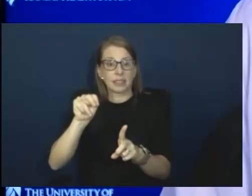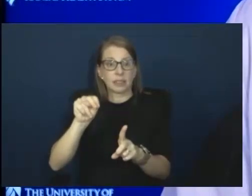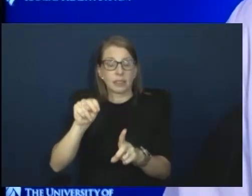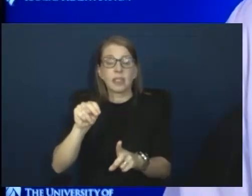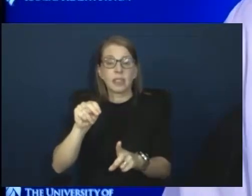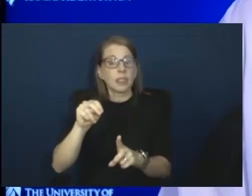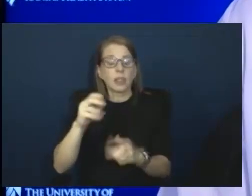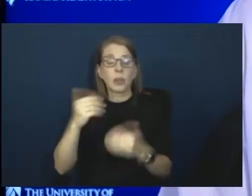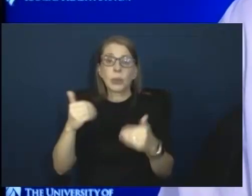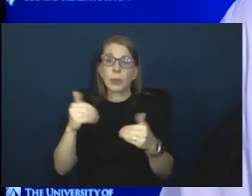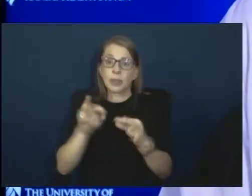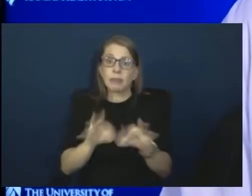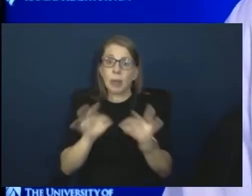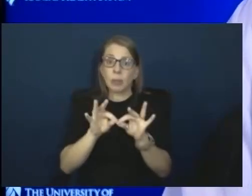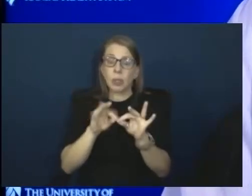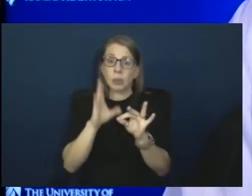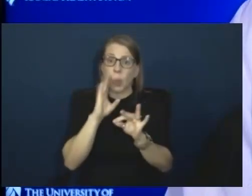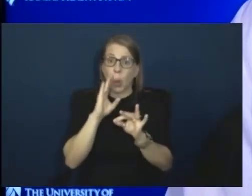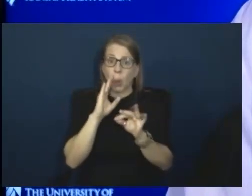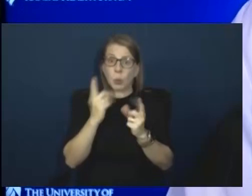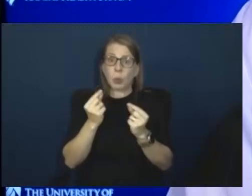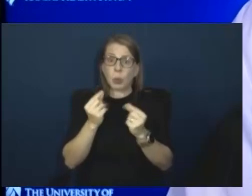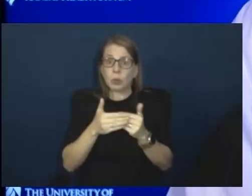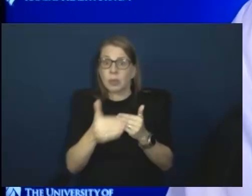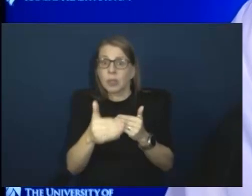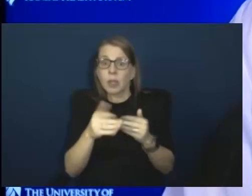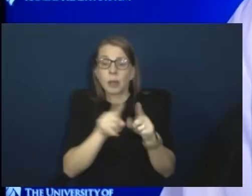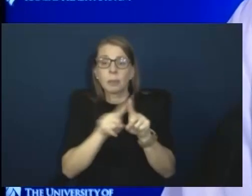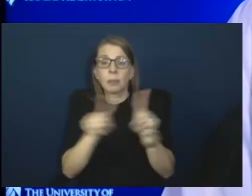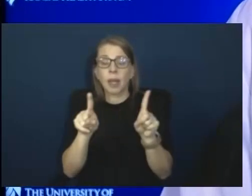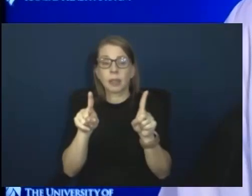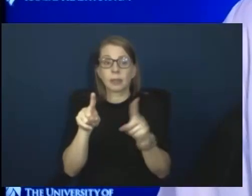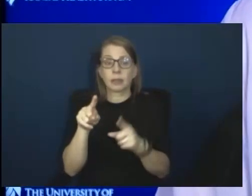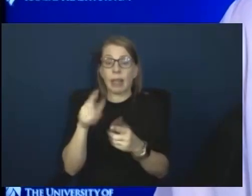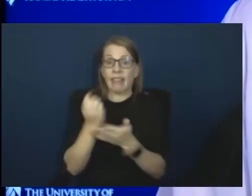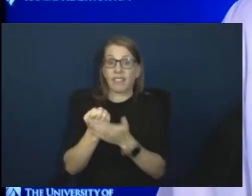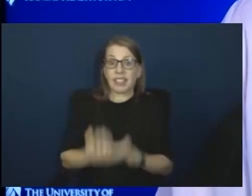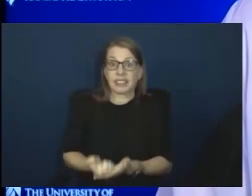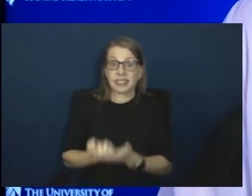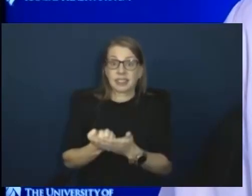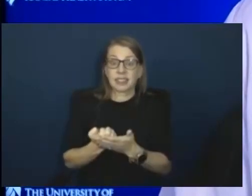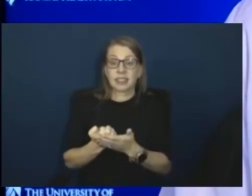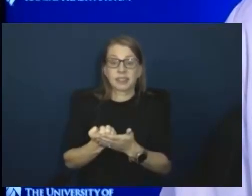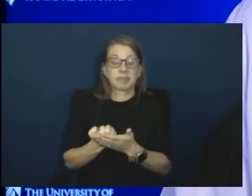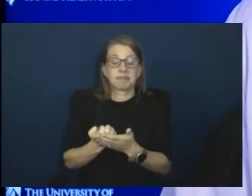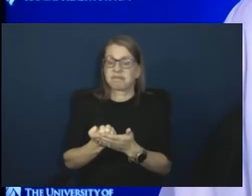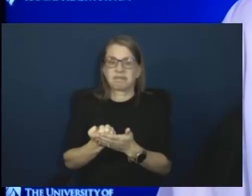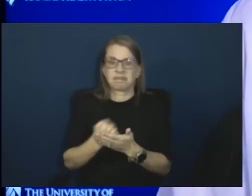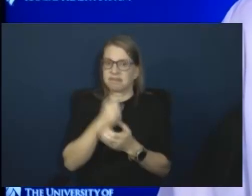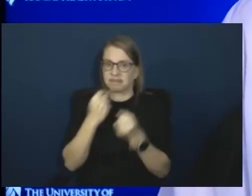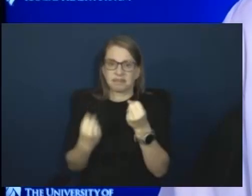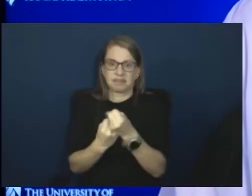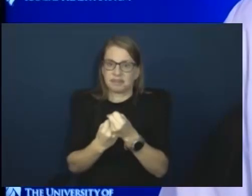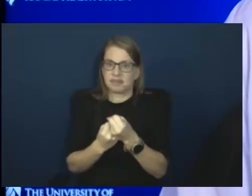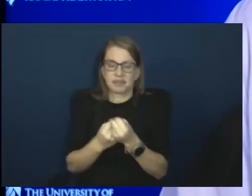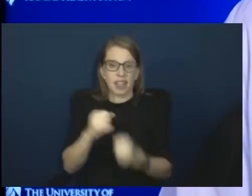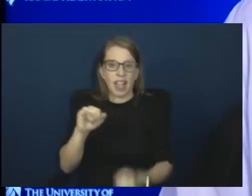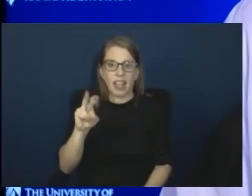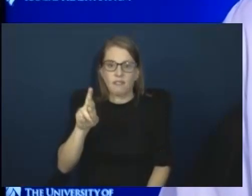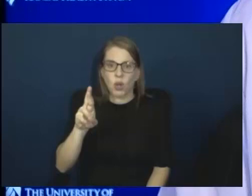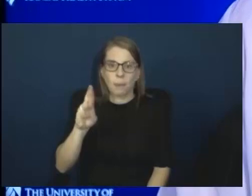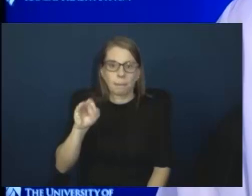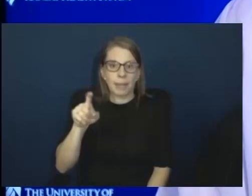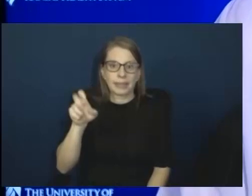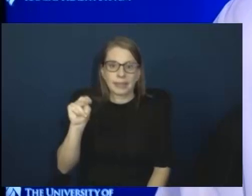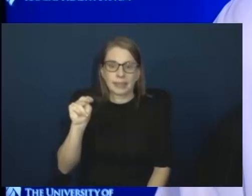we need to do. But right now, the bulk of the consistent evidence would not favor the use of ivermectin. And we have seen this as